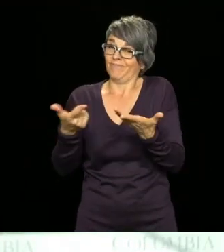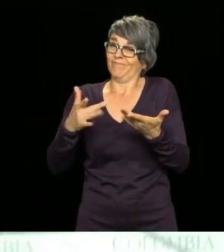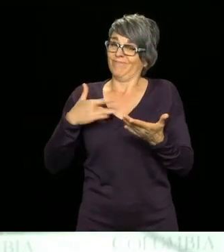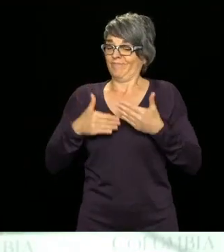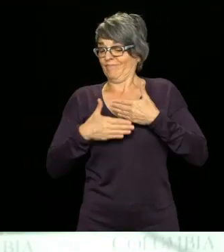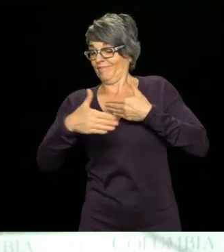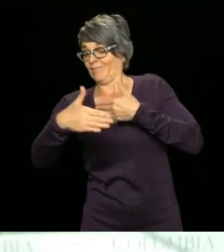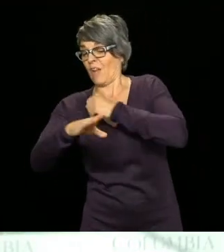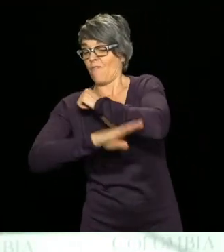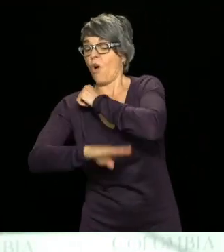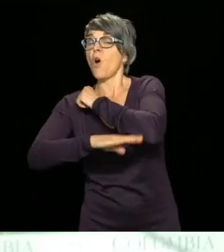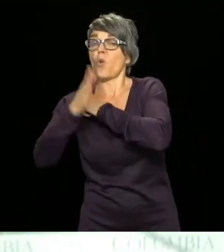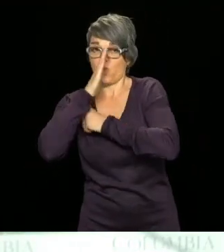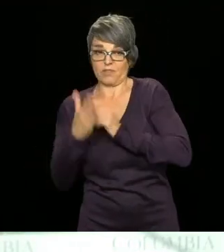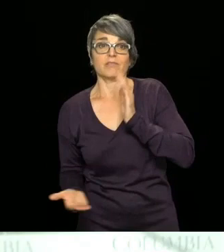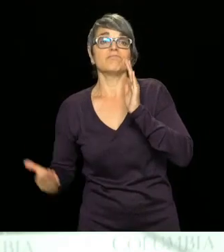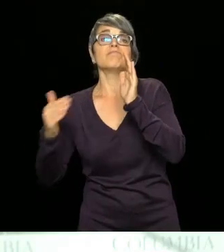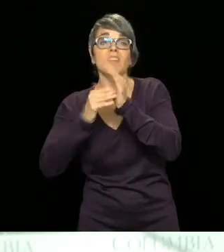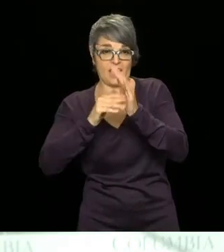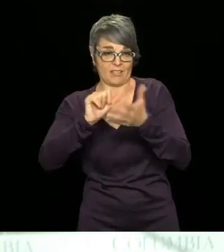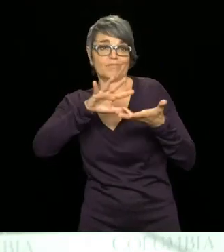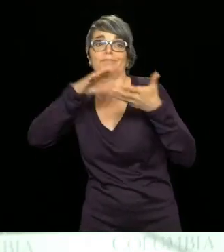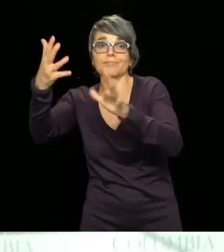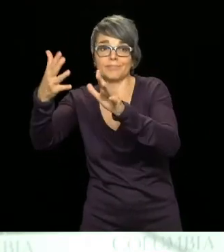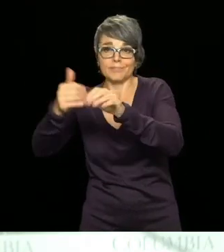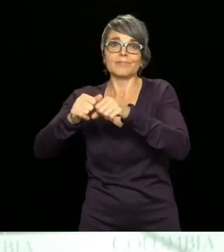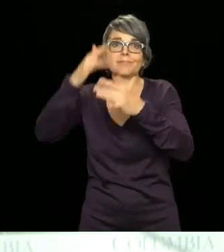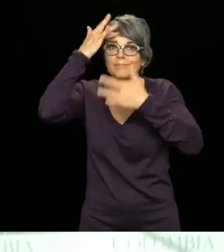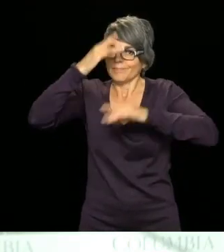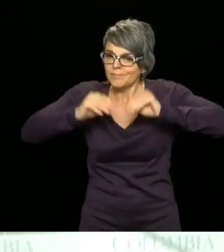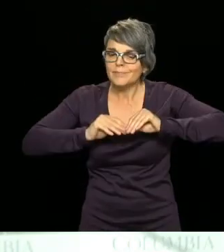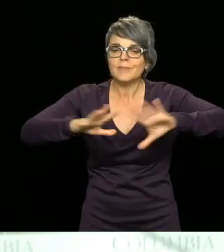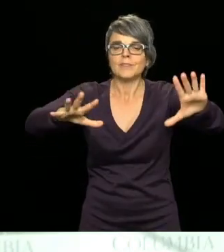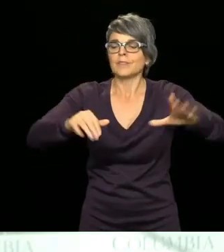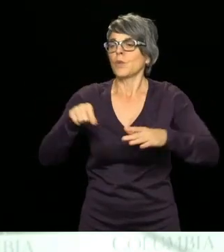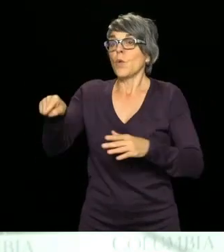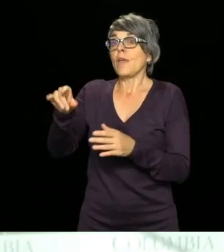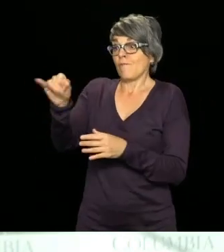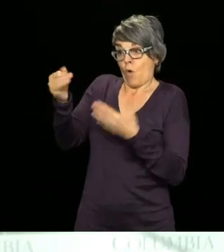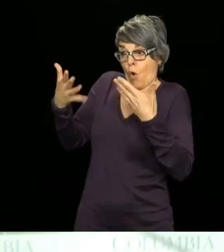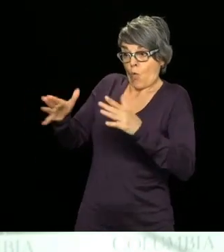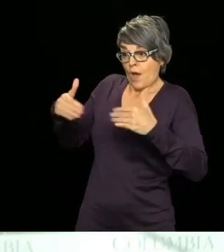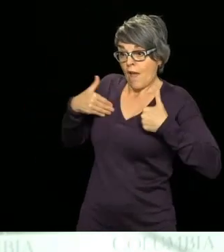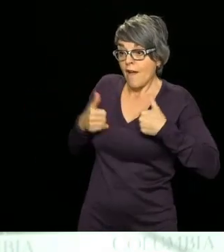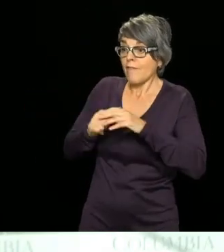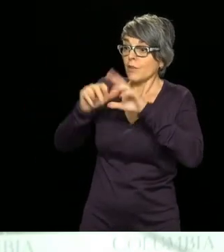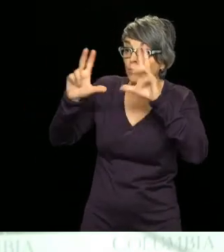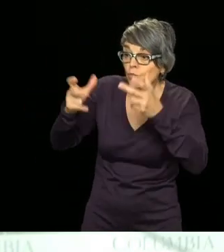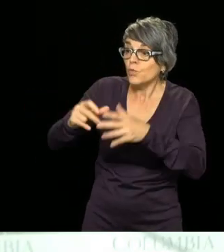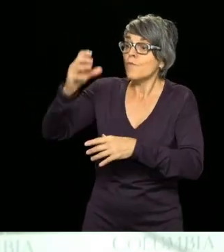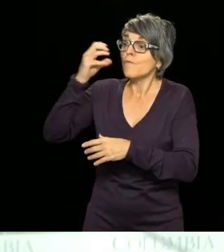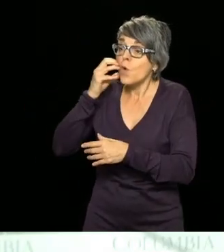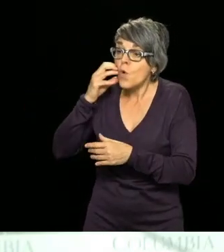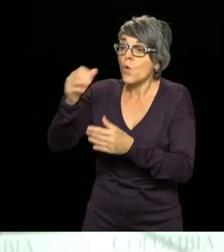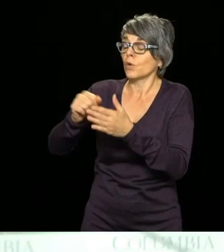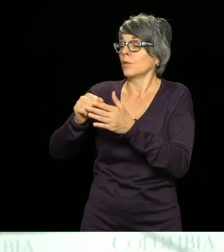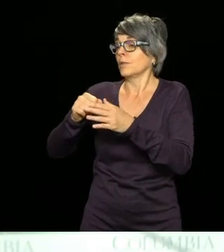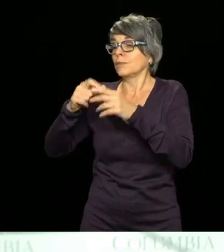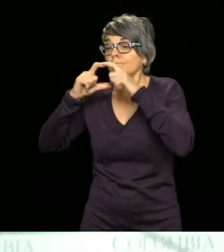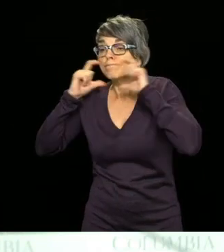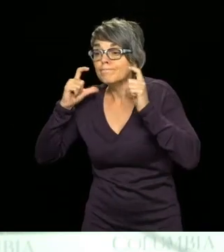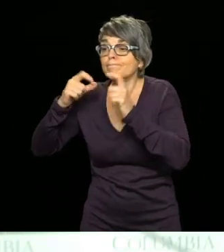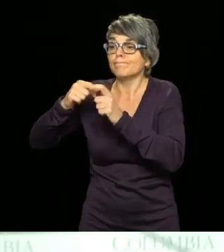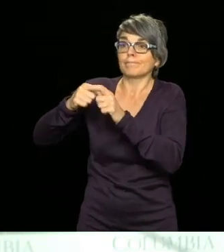need in place, the equipment, the platforms, the PPE, I think we're going to be in much better shape than we were on day one or in week one.